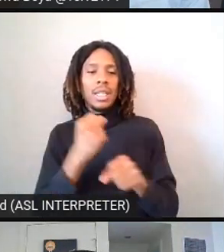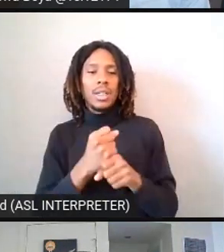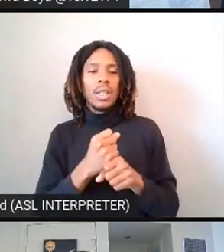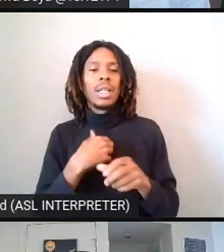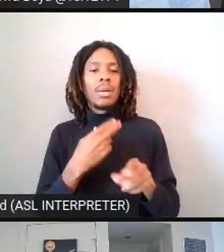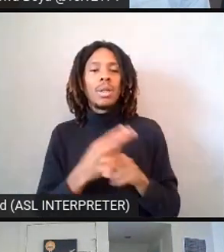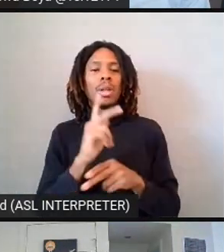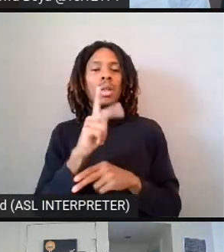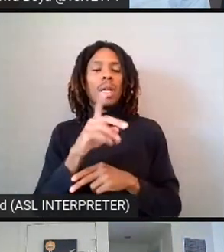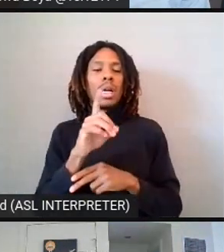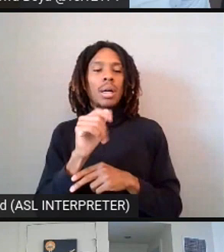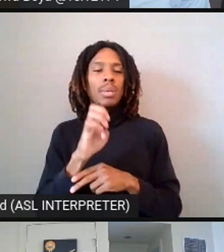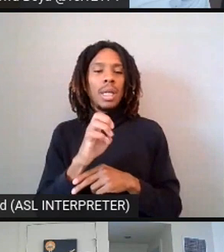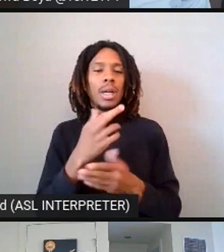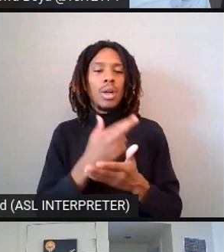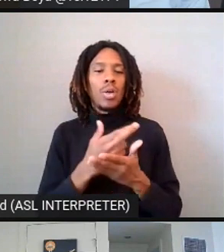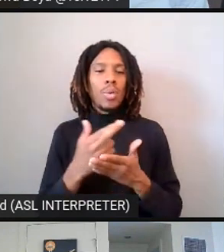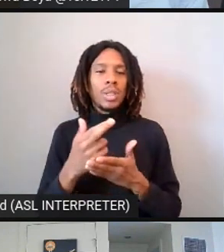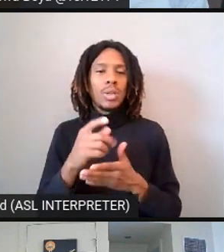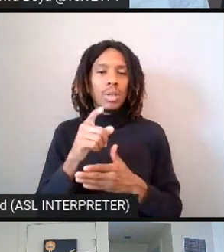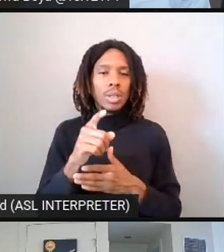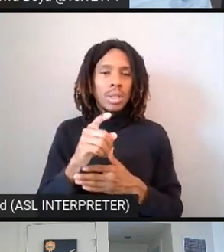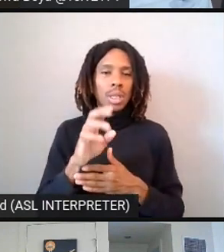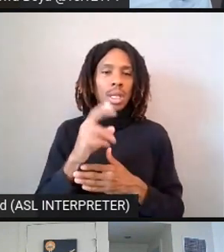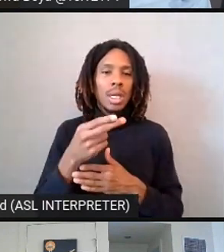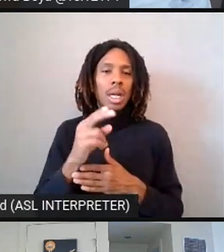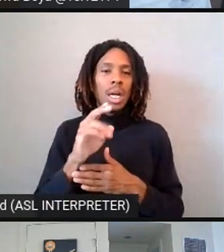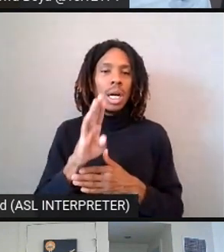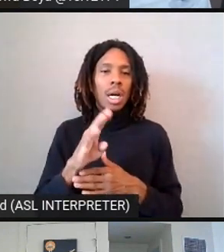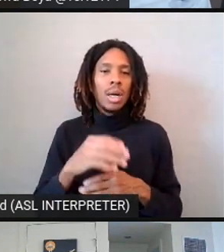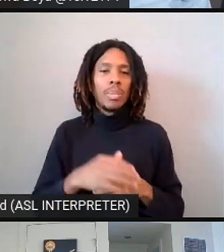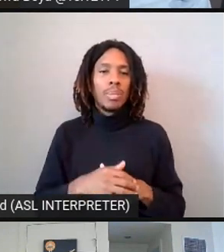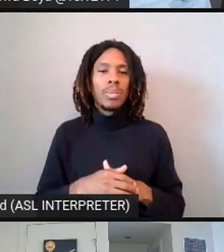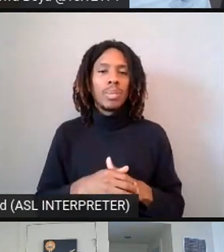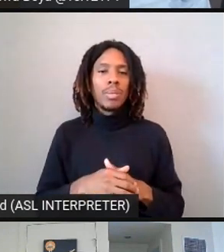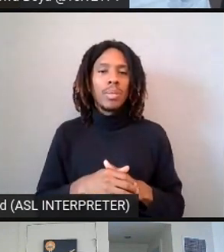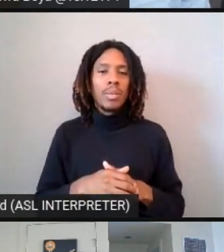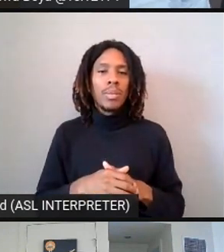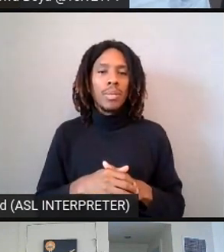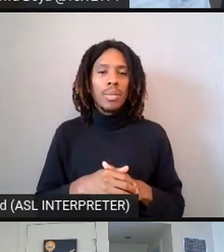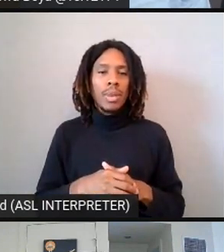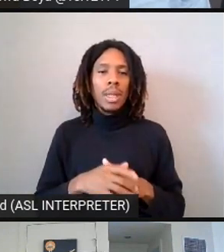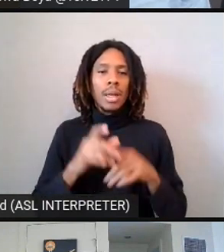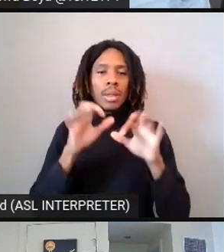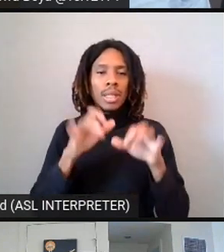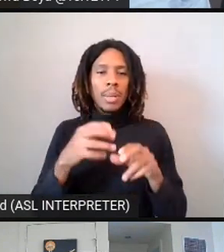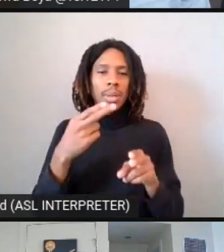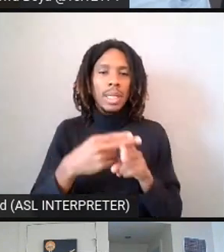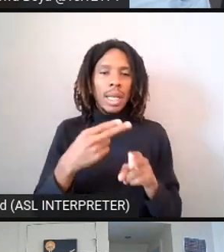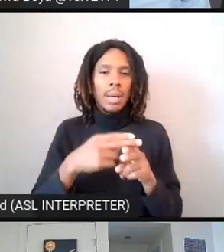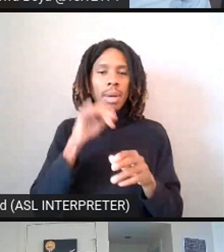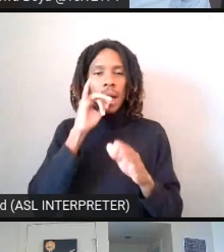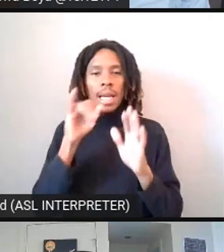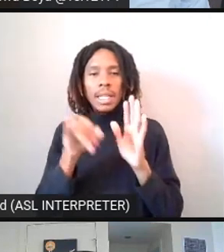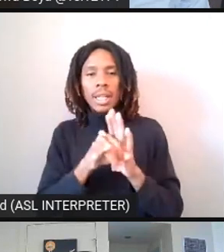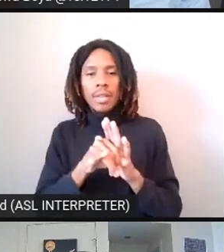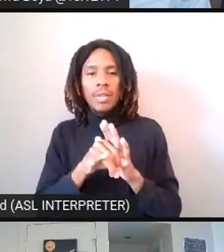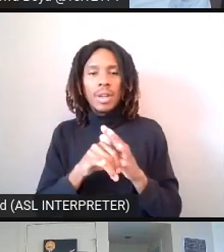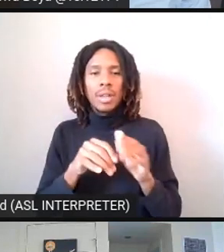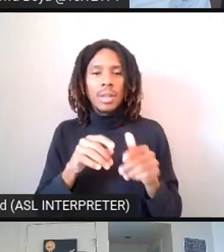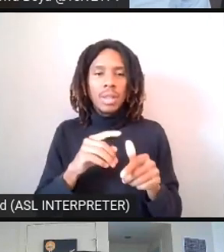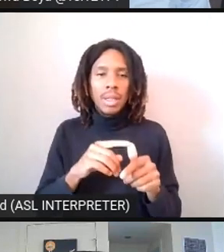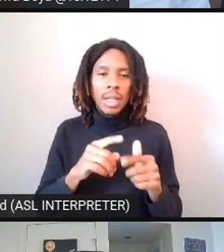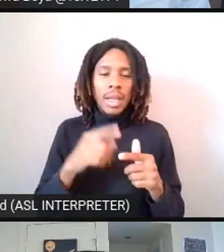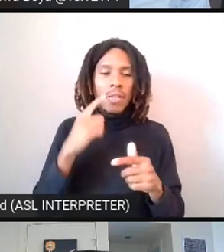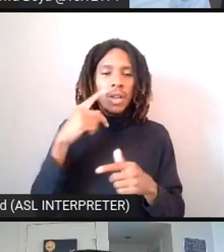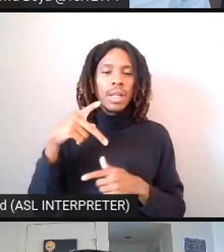update resource API call, specify the update resource, pass in the type name and identifier, and pass in the path for the patch